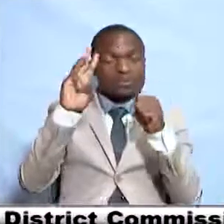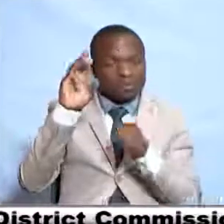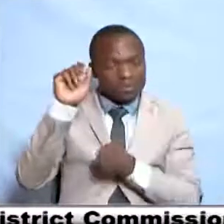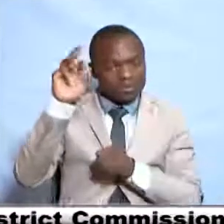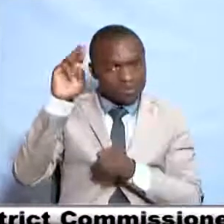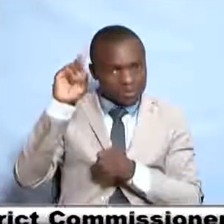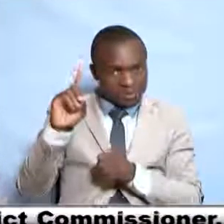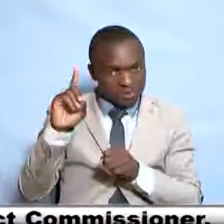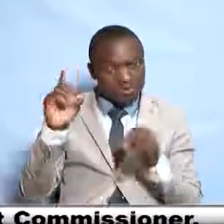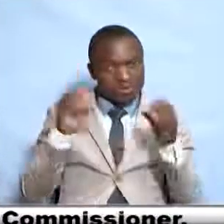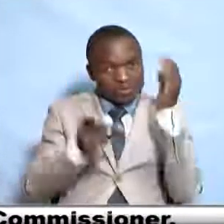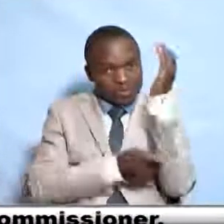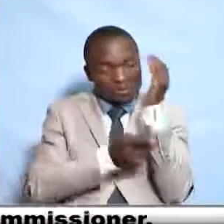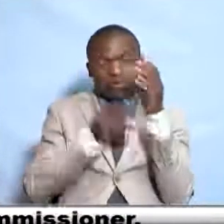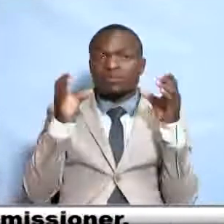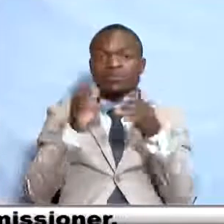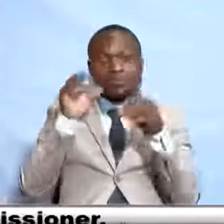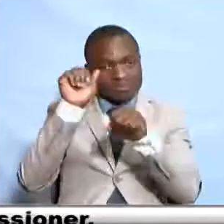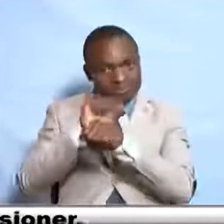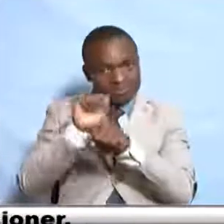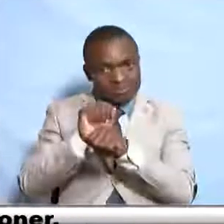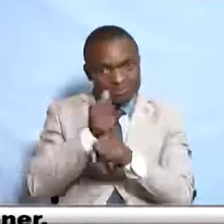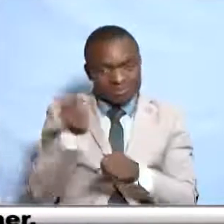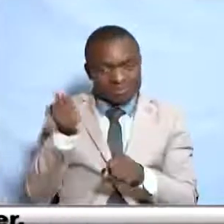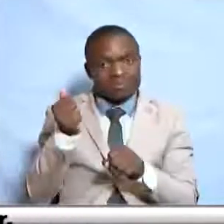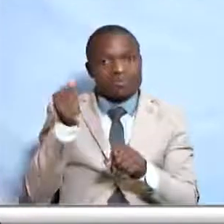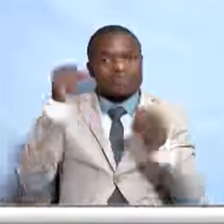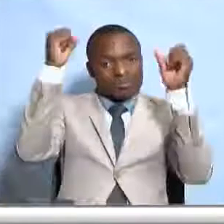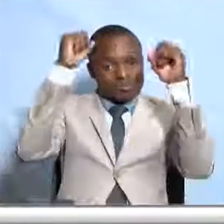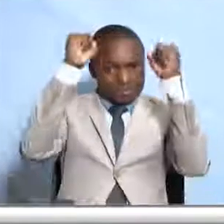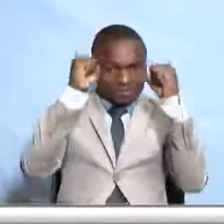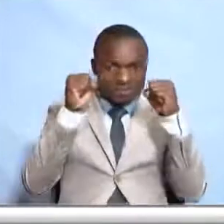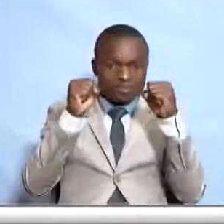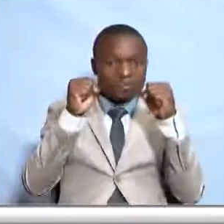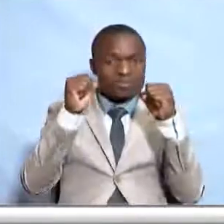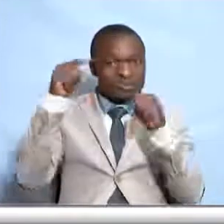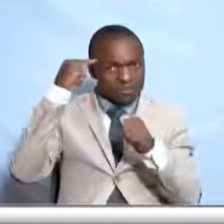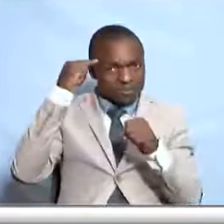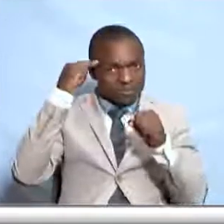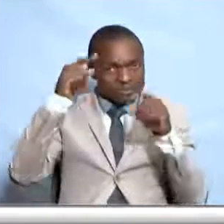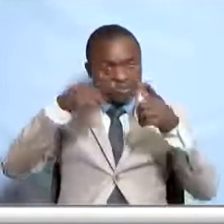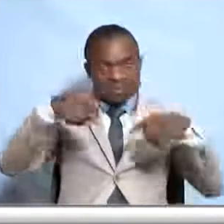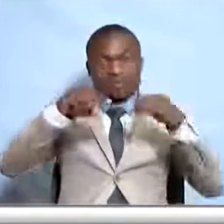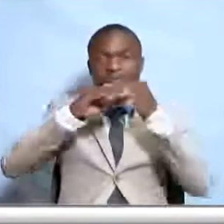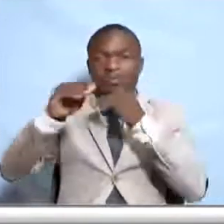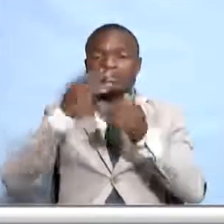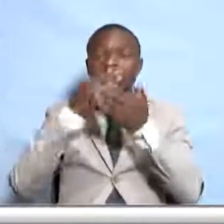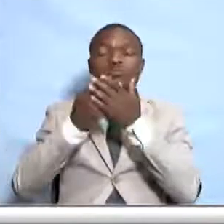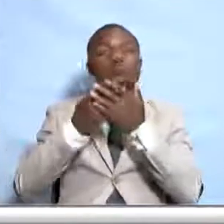need to ensure that the substructures work with other structures of governance at a very local level in a very transparent